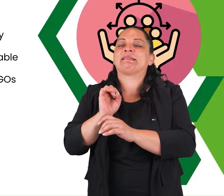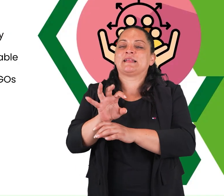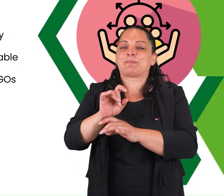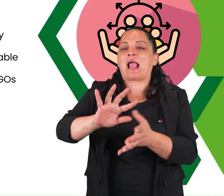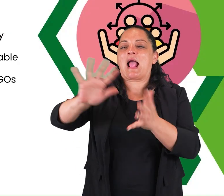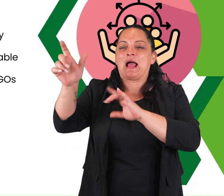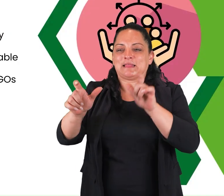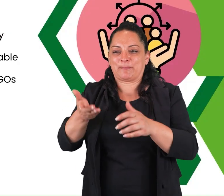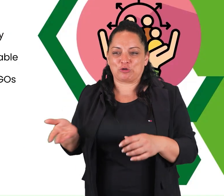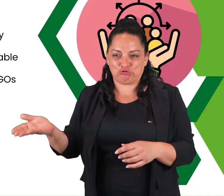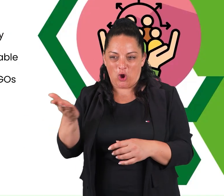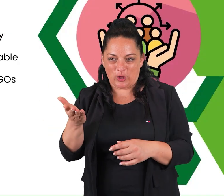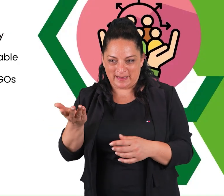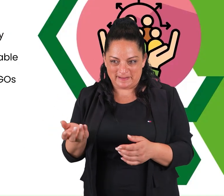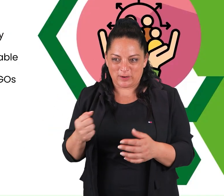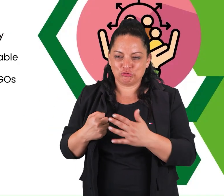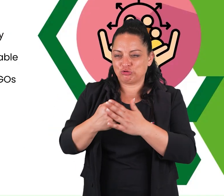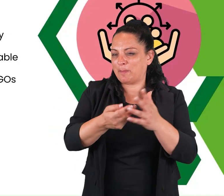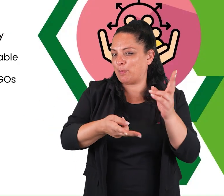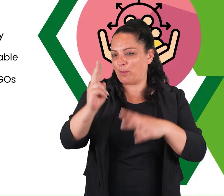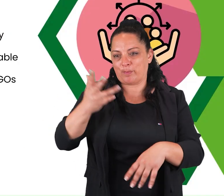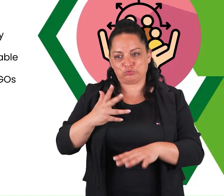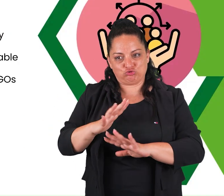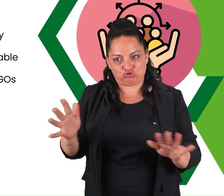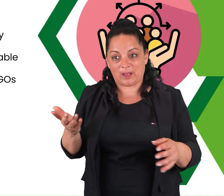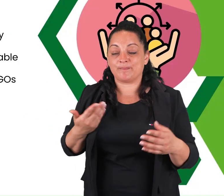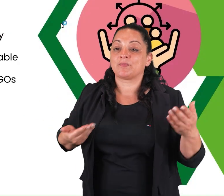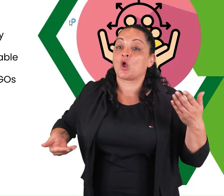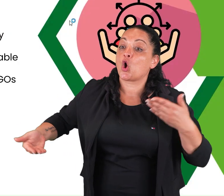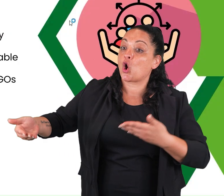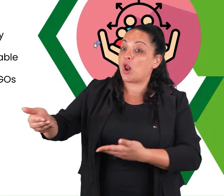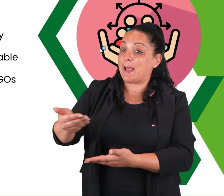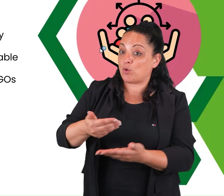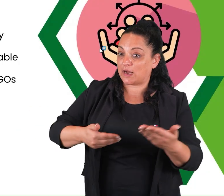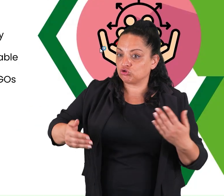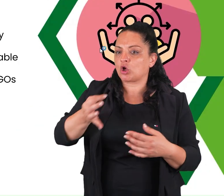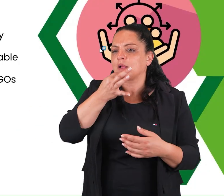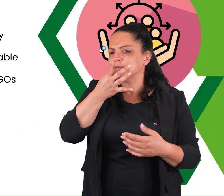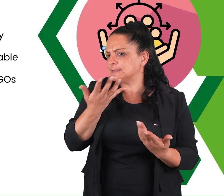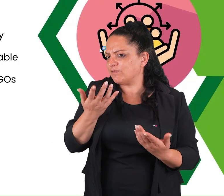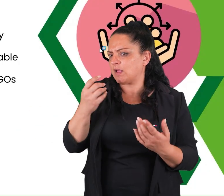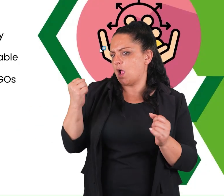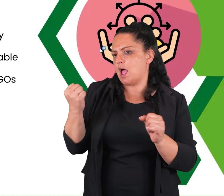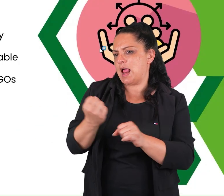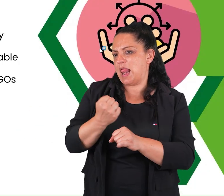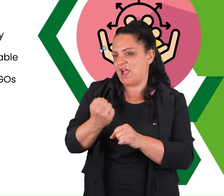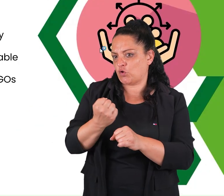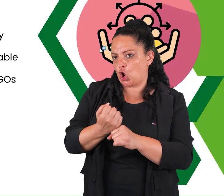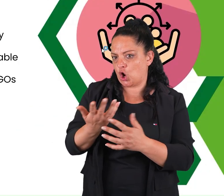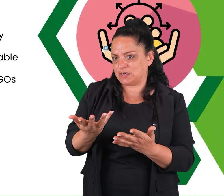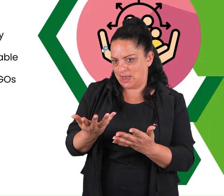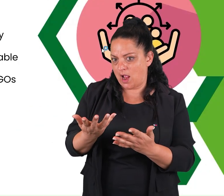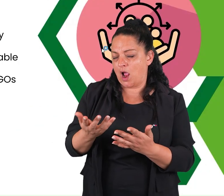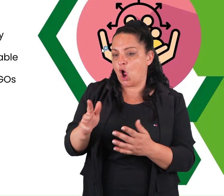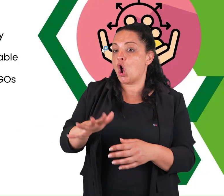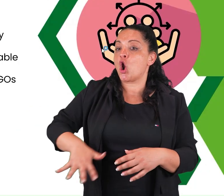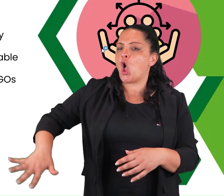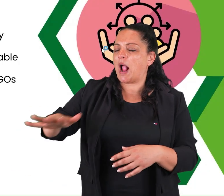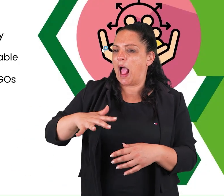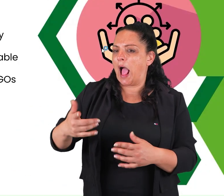to be more sustainable. We have collaboration and advocacy, partnered with local authorities